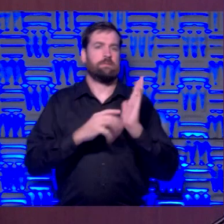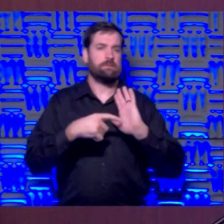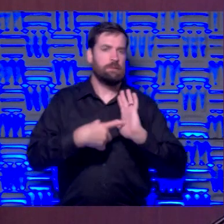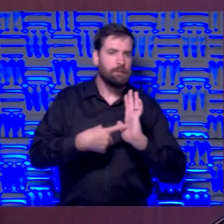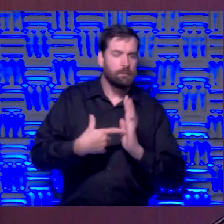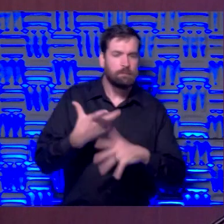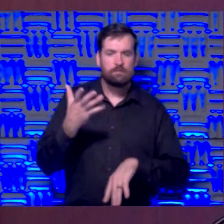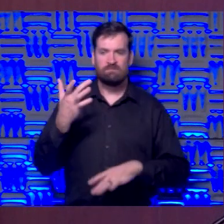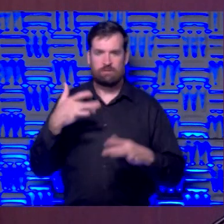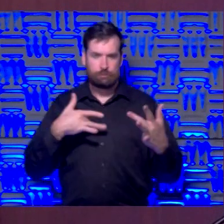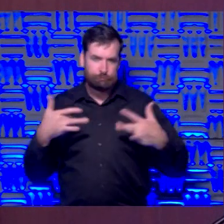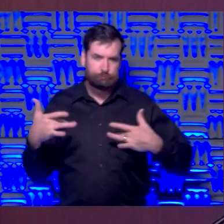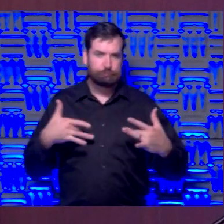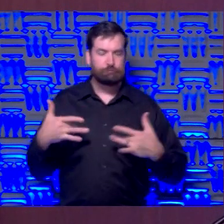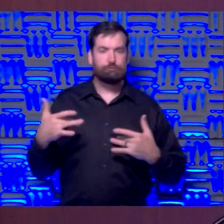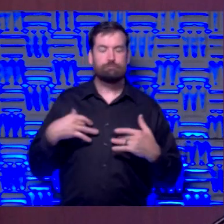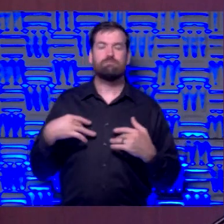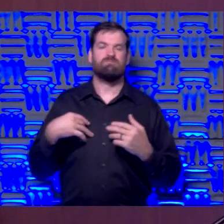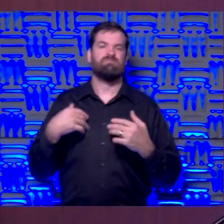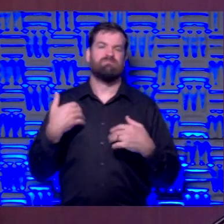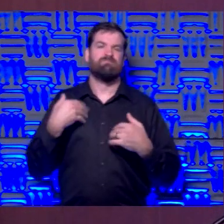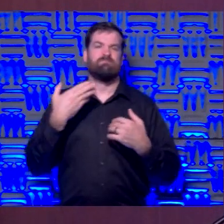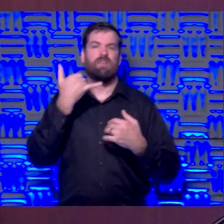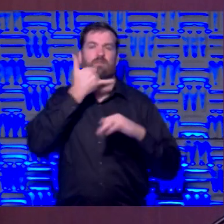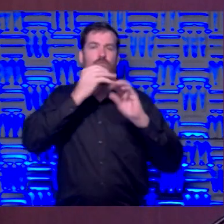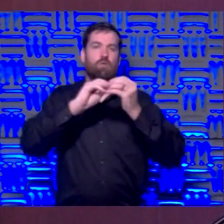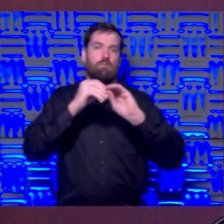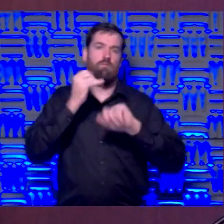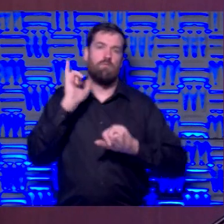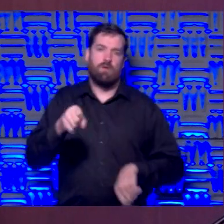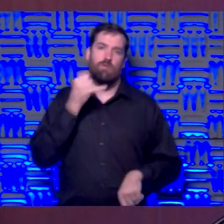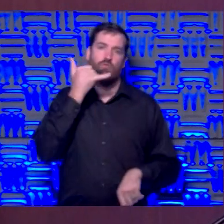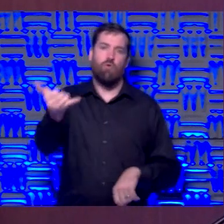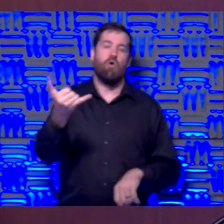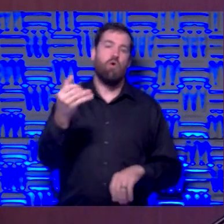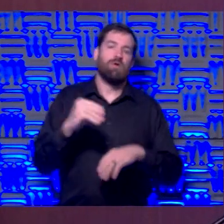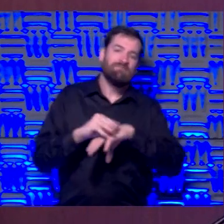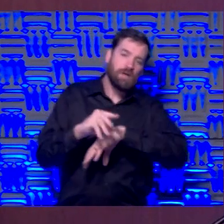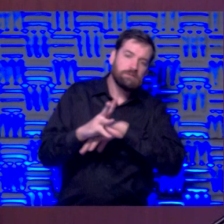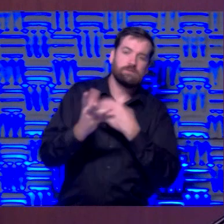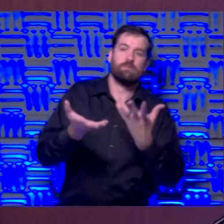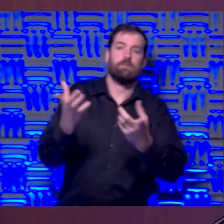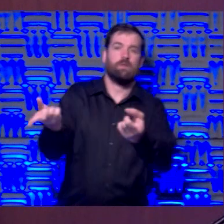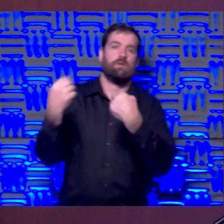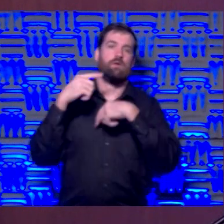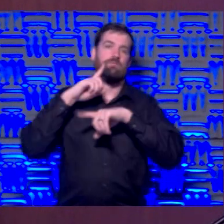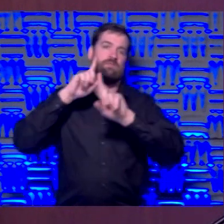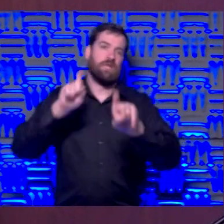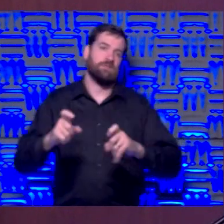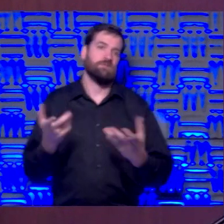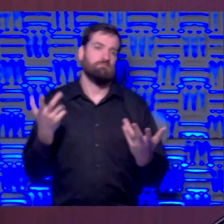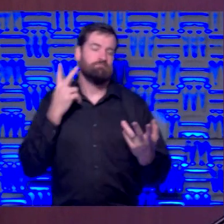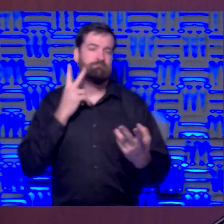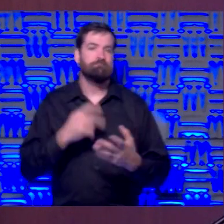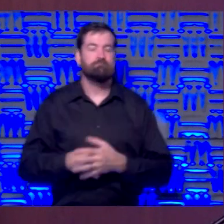concern, then we'll have a hotline that you'll call and get advice on what you need to do, and you may need to come down and get tested, depending.